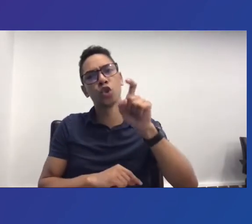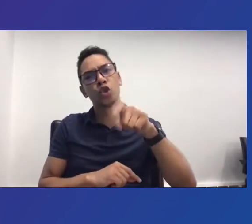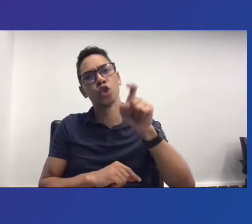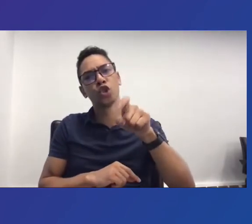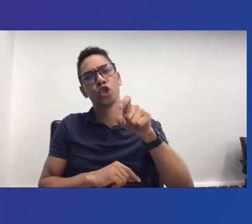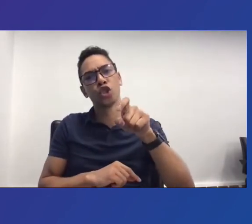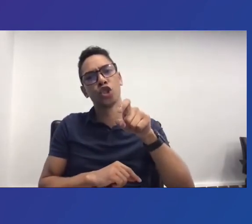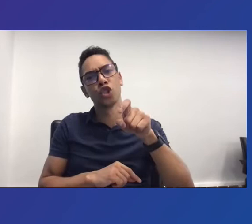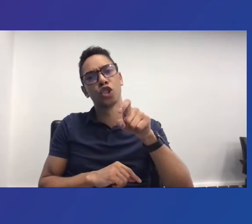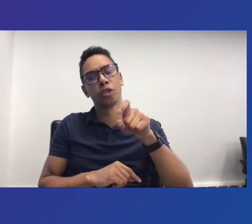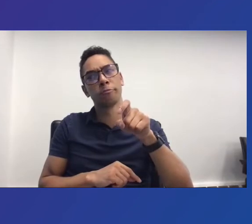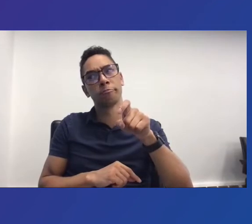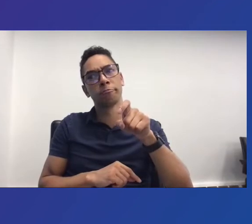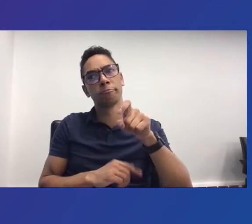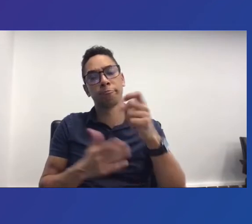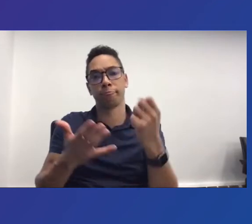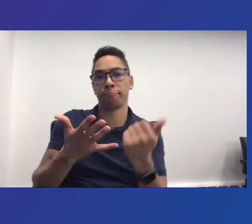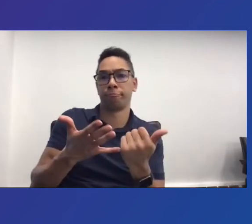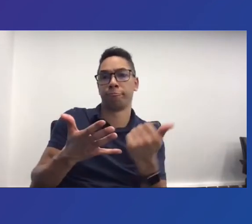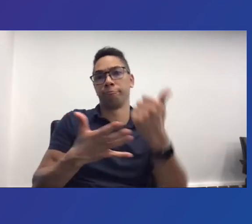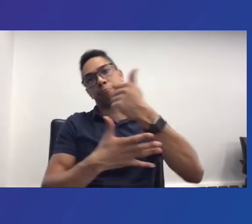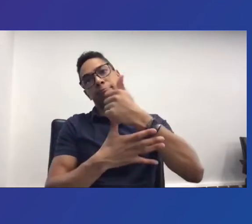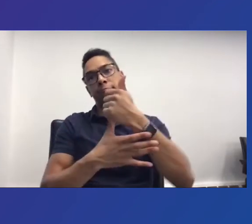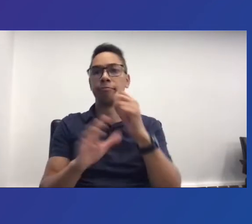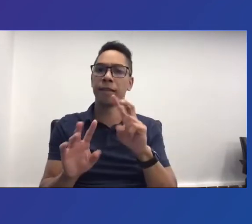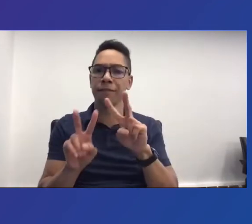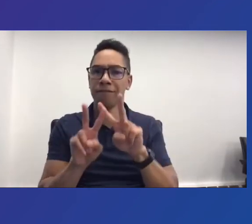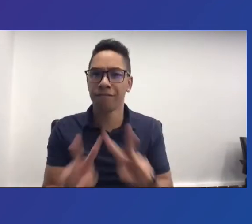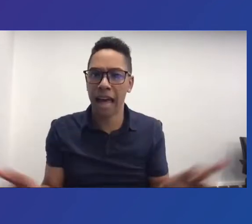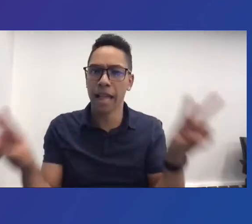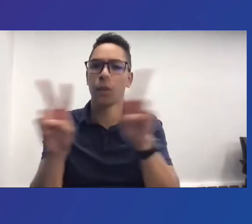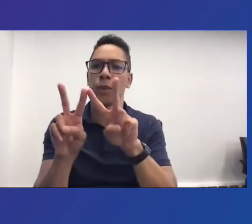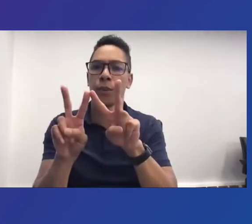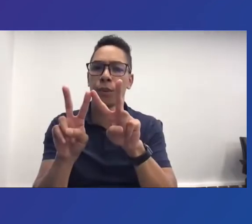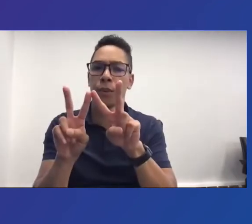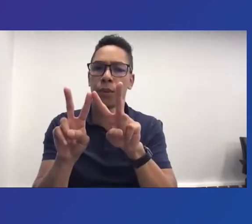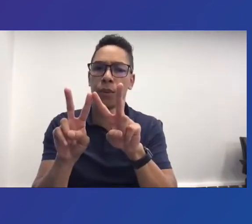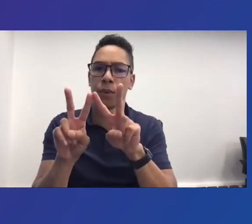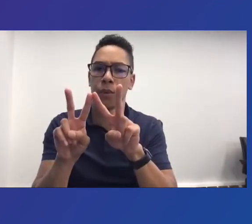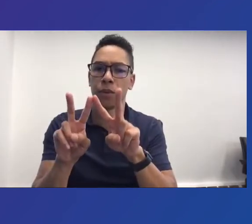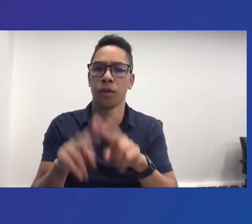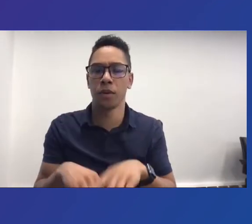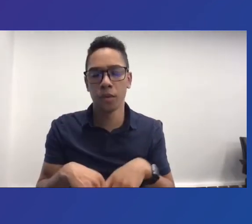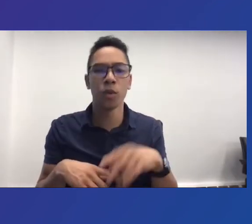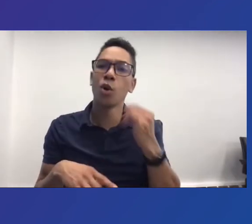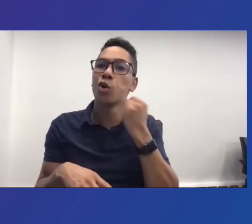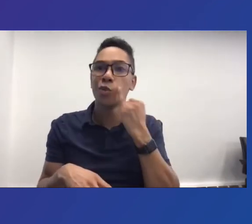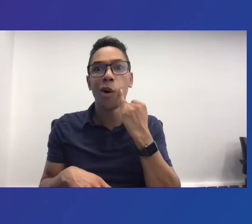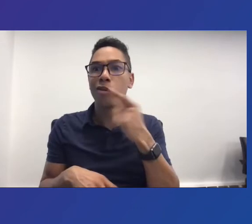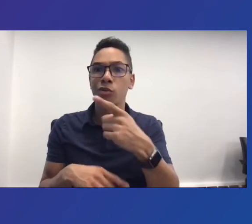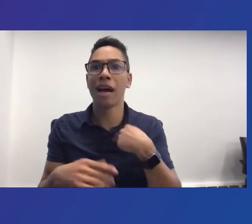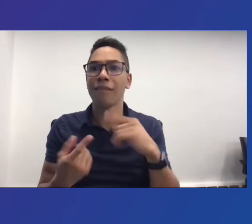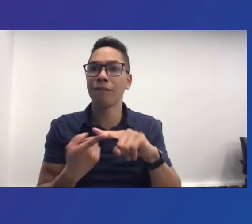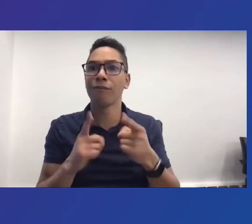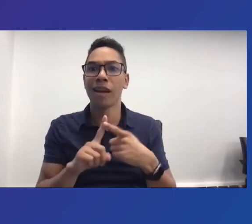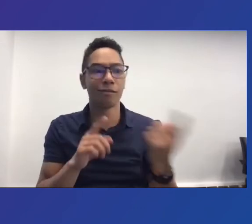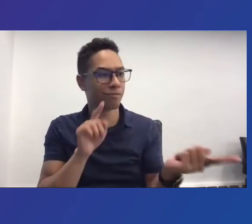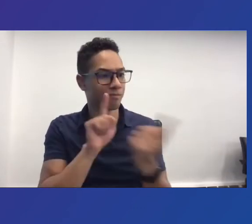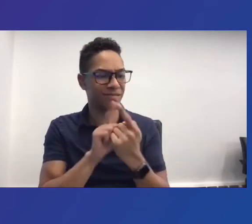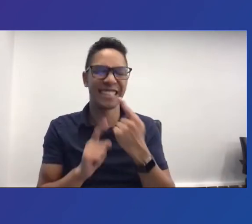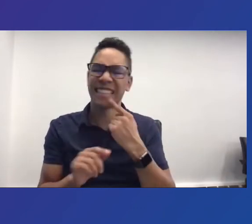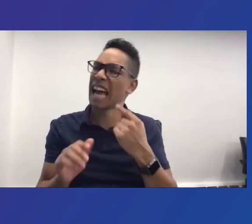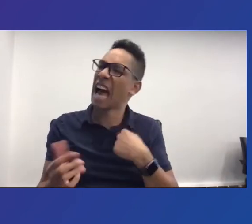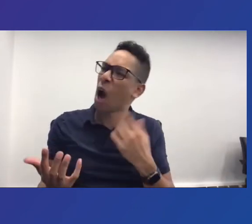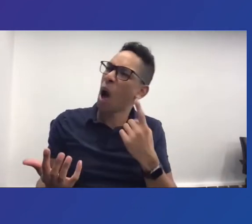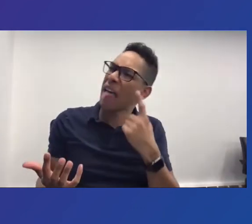not overlooked, should be absolutely valued? What would be the one thing? And a colleague comes to you and say, I'm thinking of doing a degree in dance,